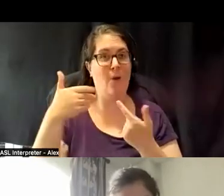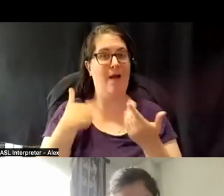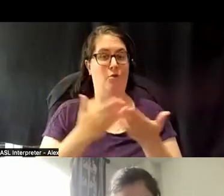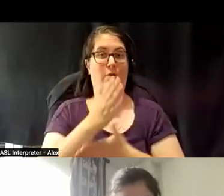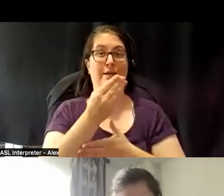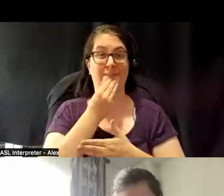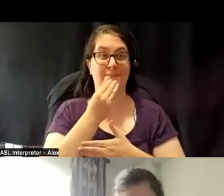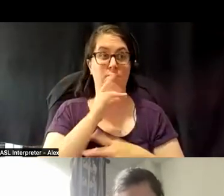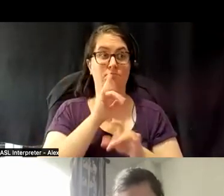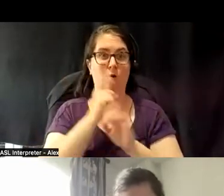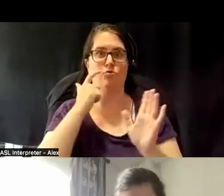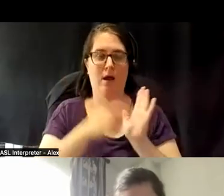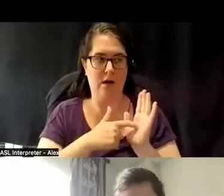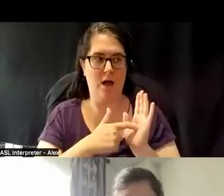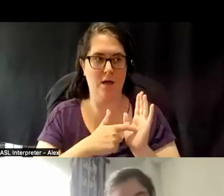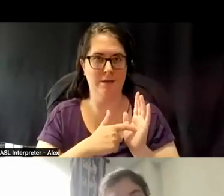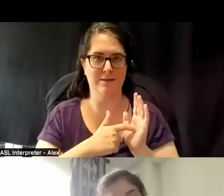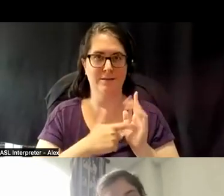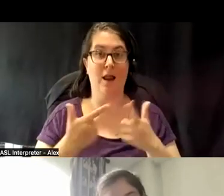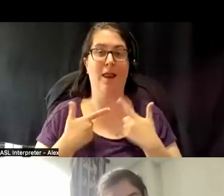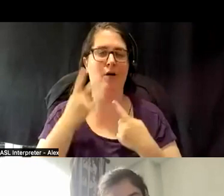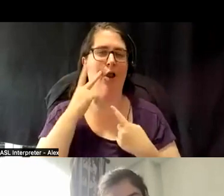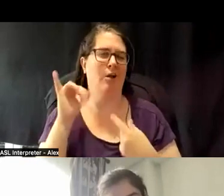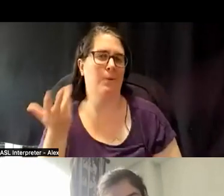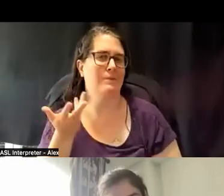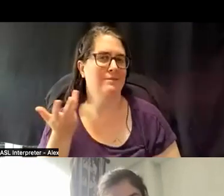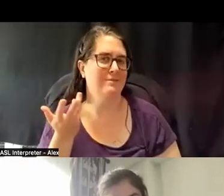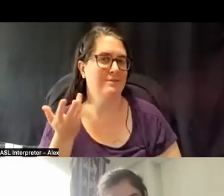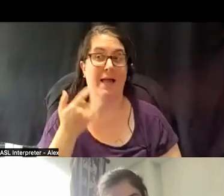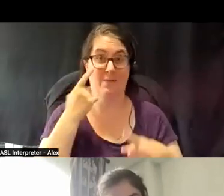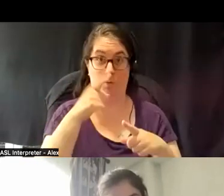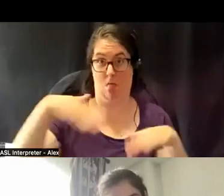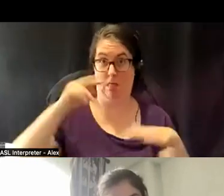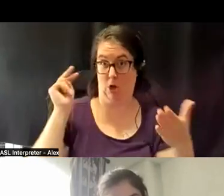was realized. And by the way, if folks haven't checked it out already, you can look at this